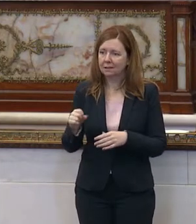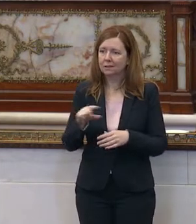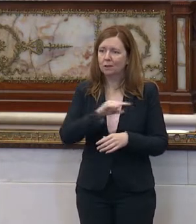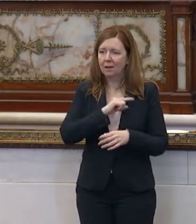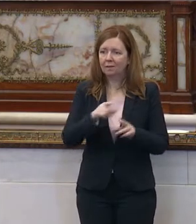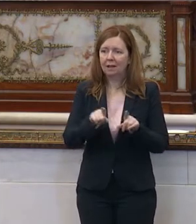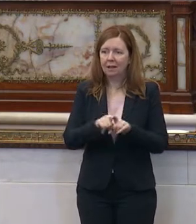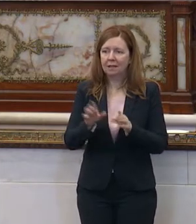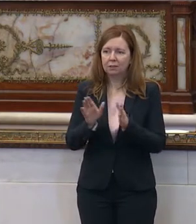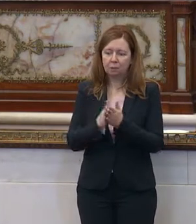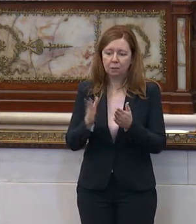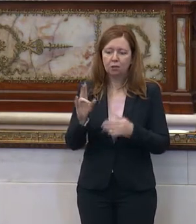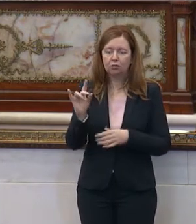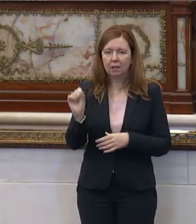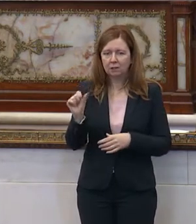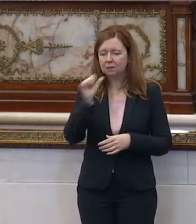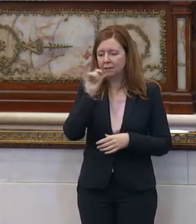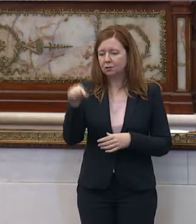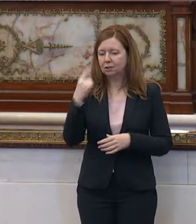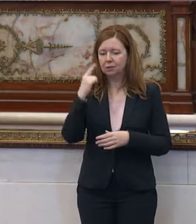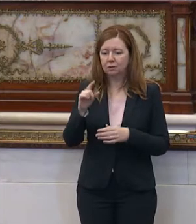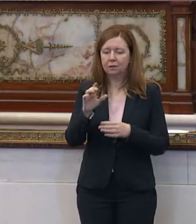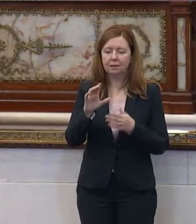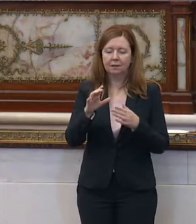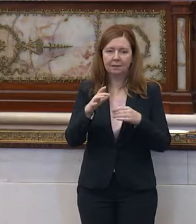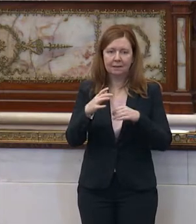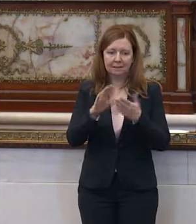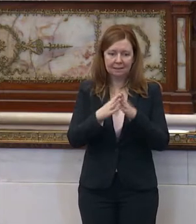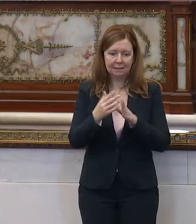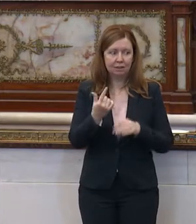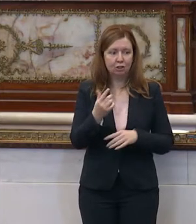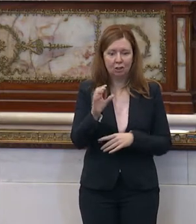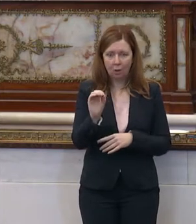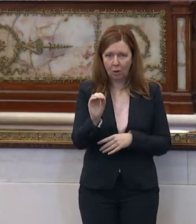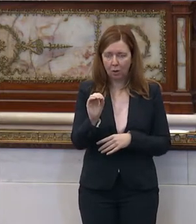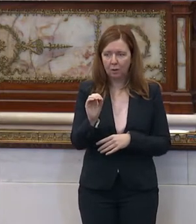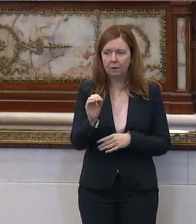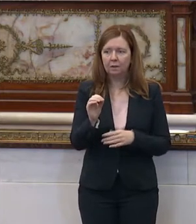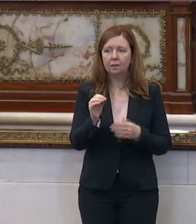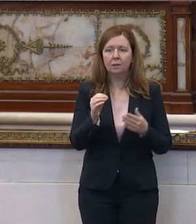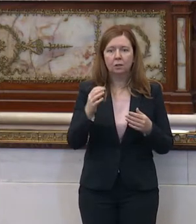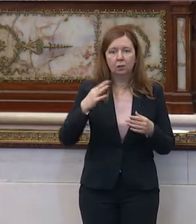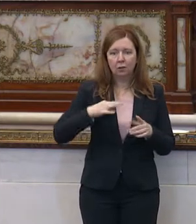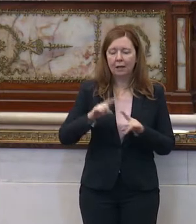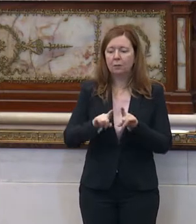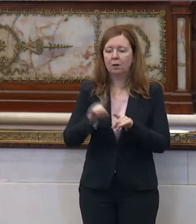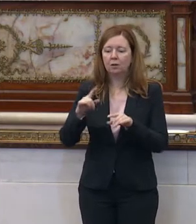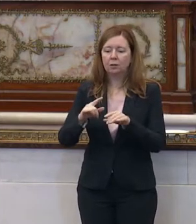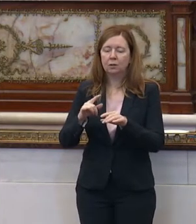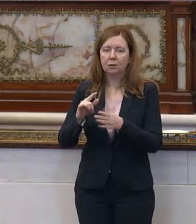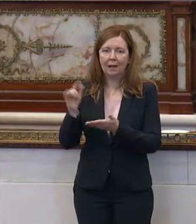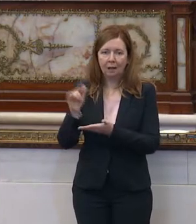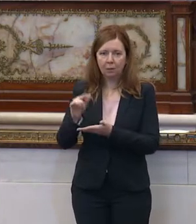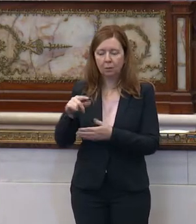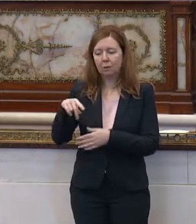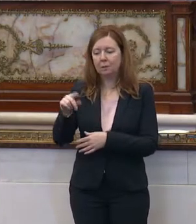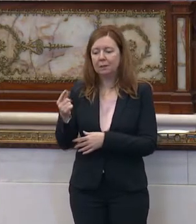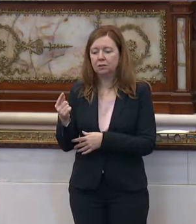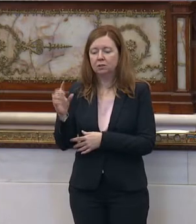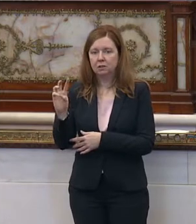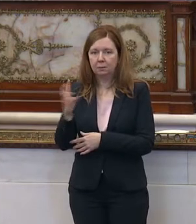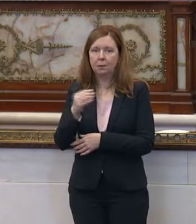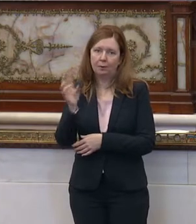as book runners, not just for the city's GO credit or service agreement, but also for airport, PGW, and